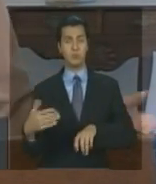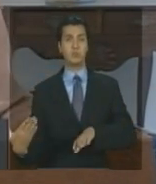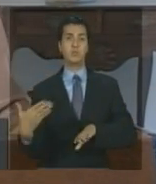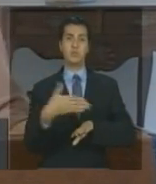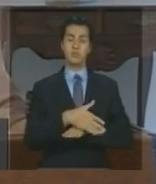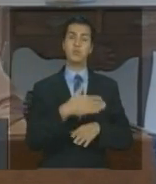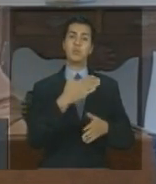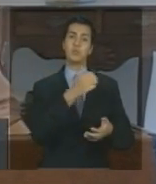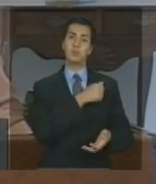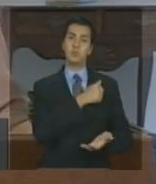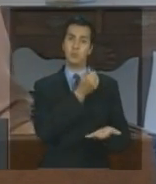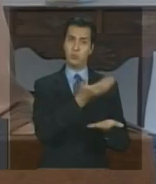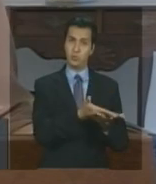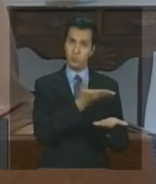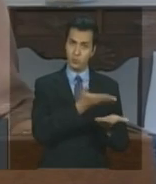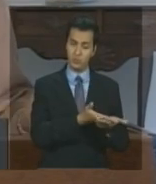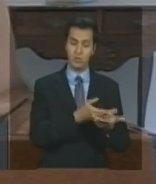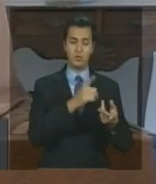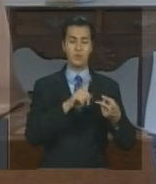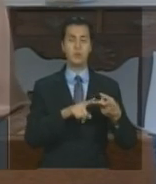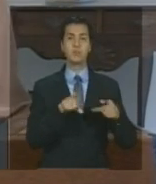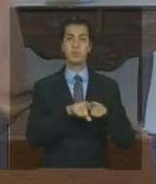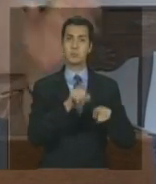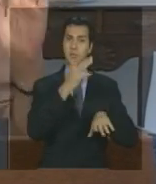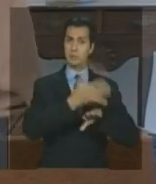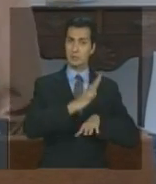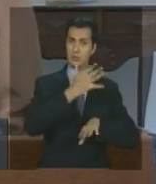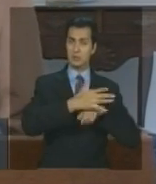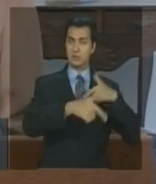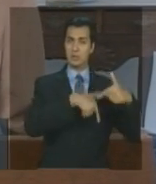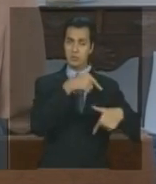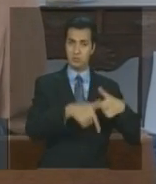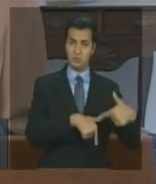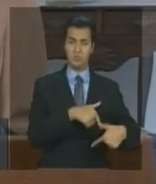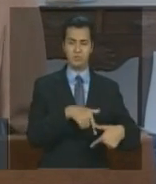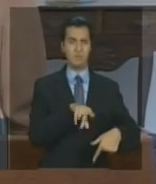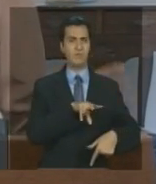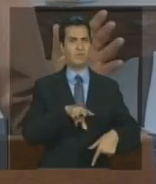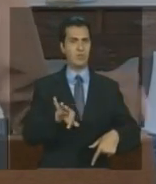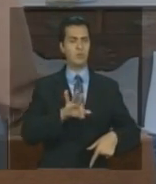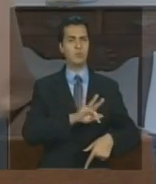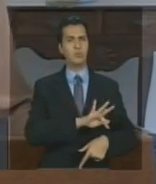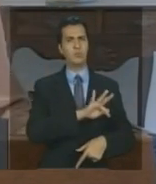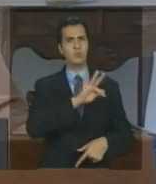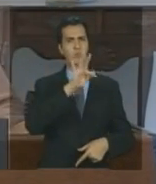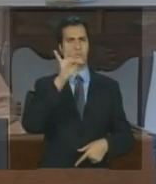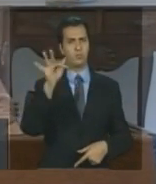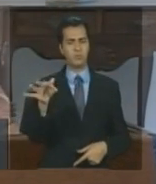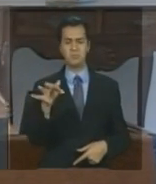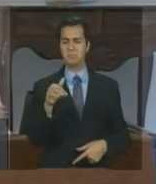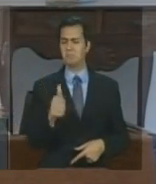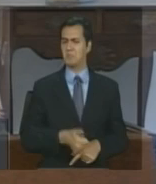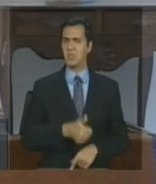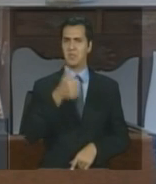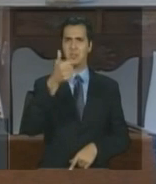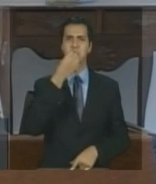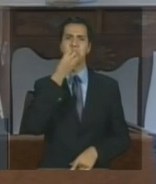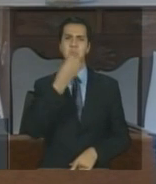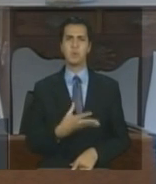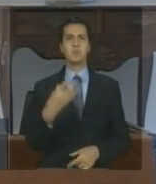e estágios empresariais vão fazer, sem dúvida, diferença dentro do programa Ciência Sem